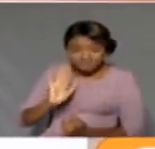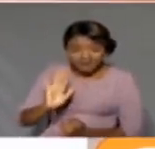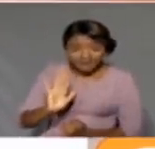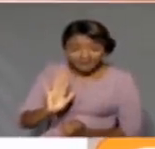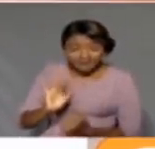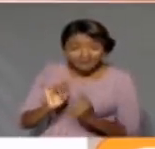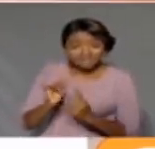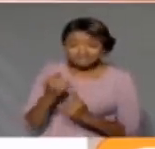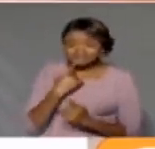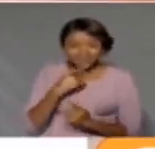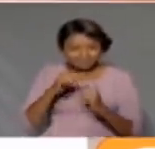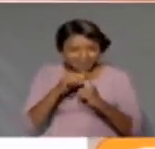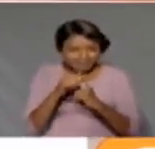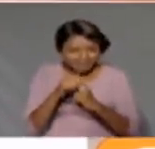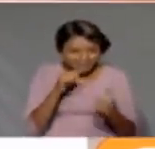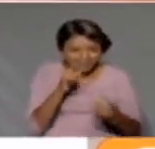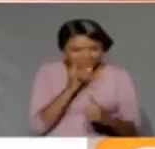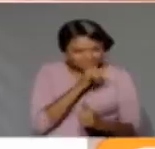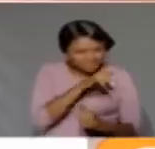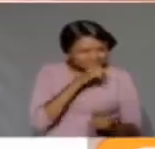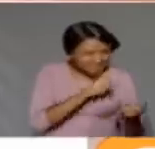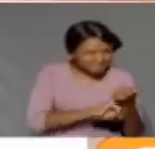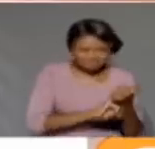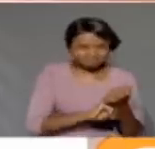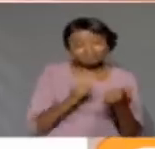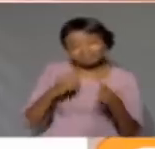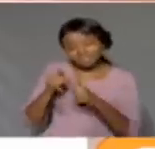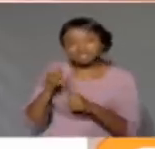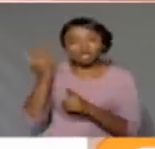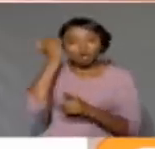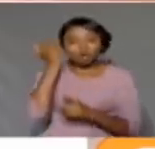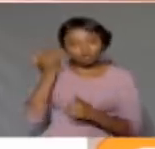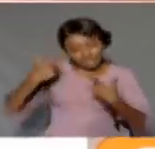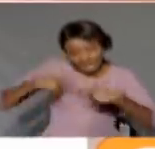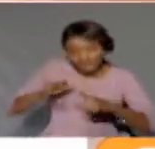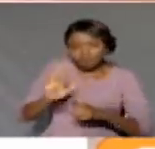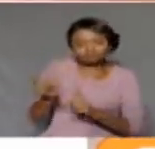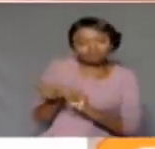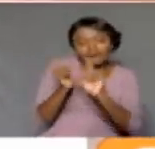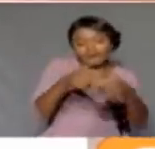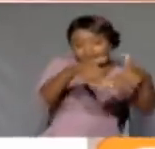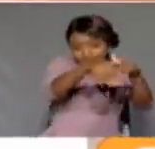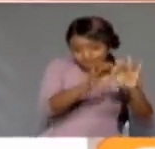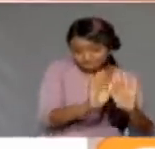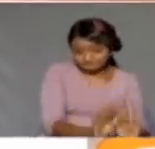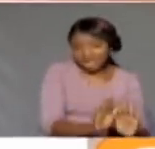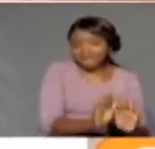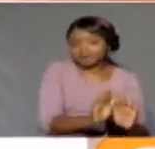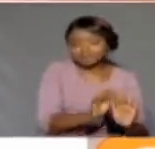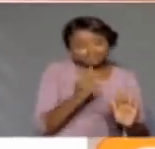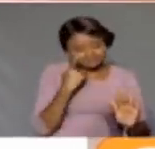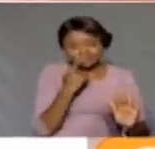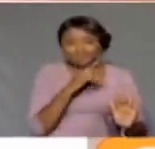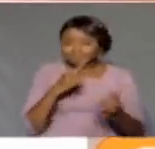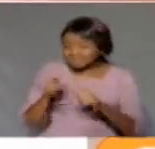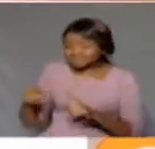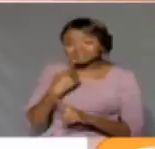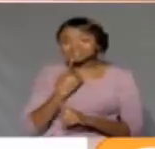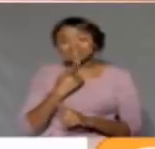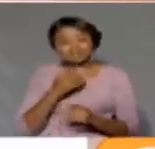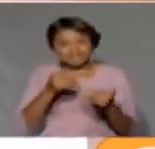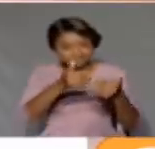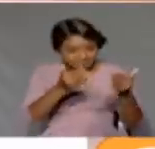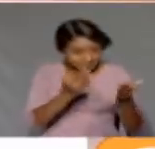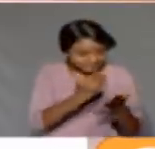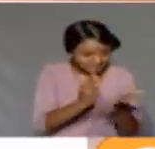husband. Wairimu, who was allowed by the court to attend Cohen's burial from prison remand, accused some of Cohen's friends and family